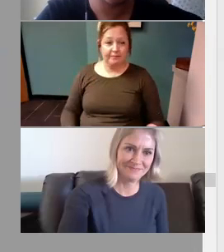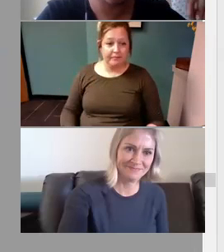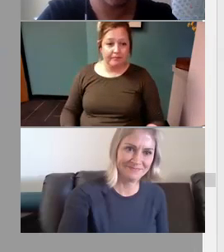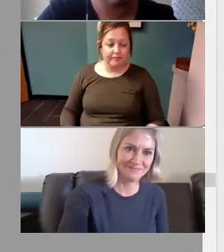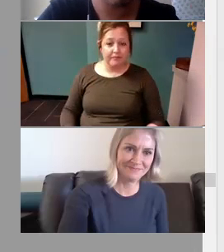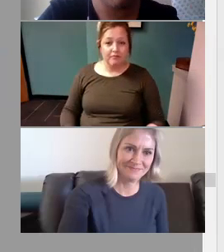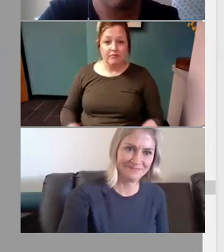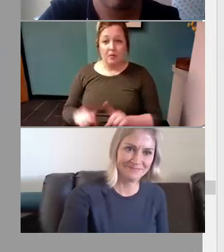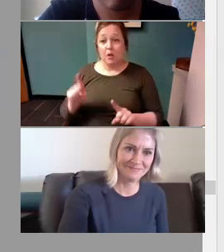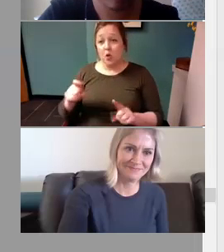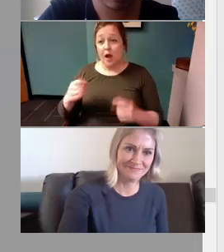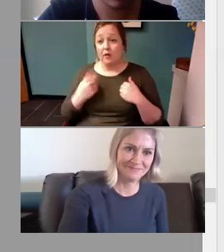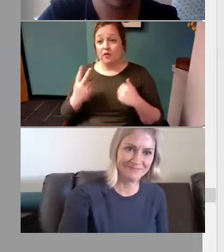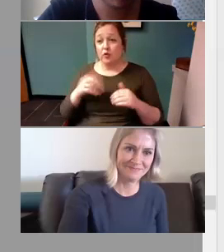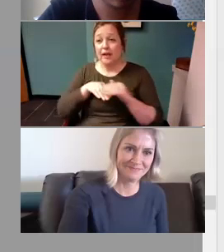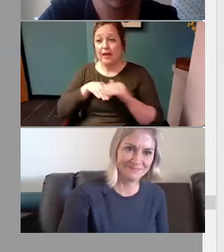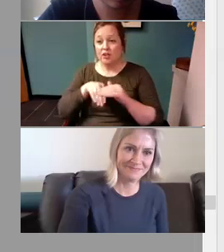undirected edge.